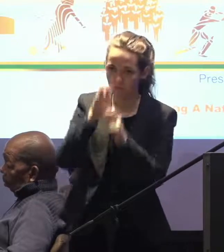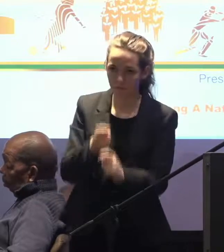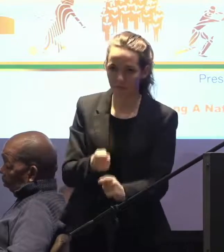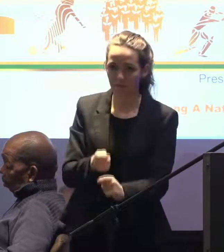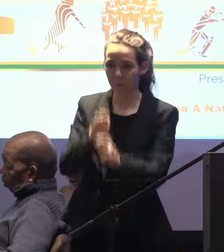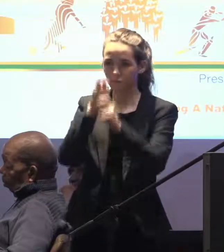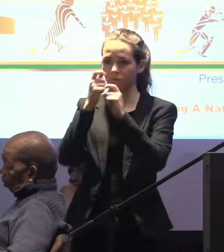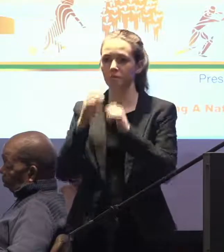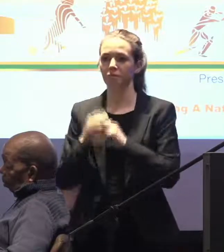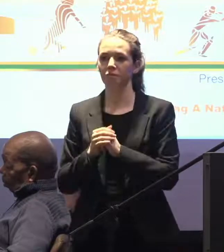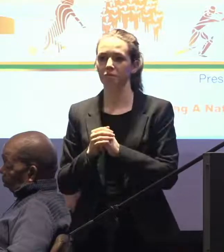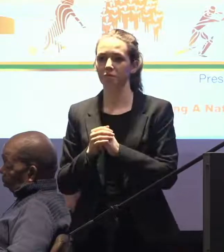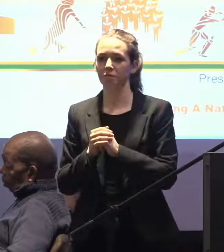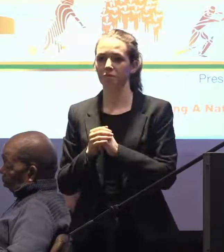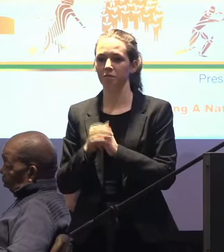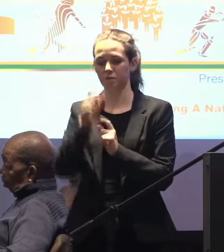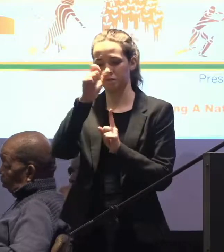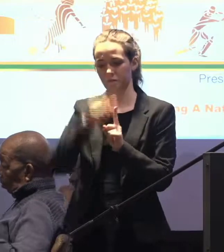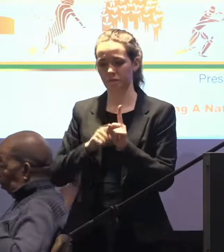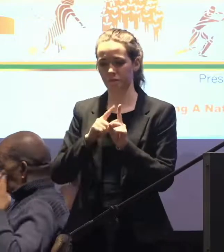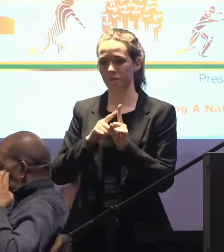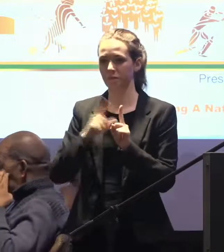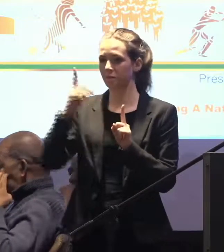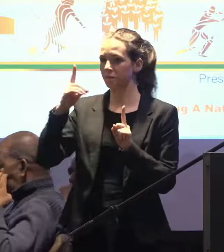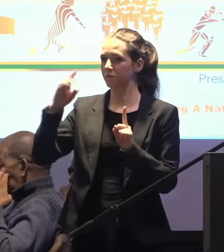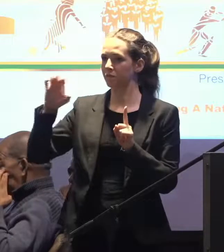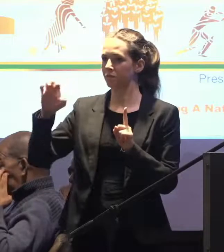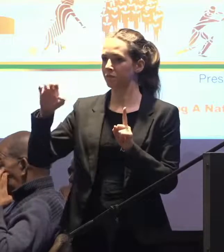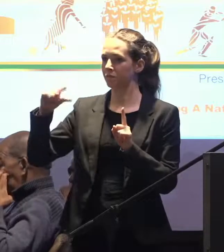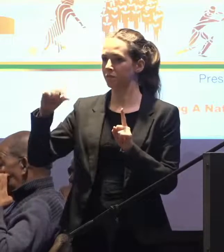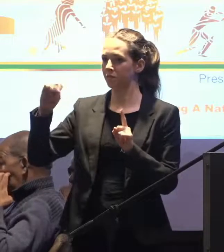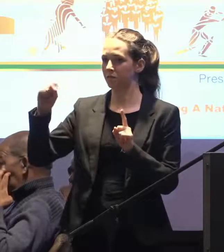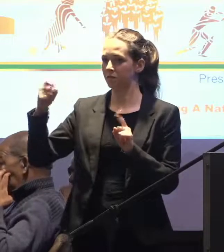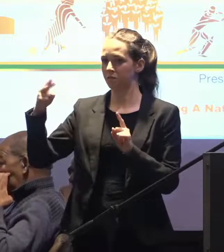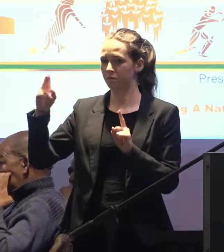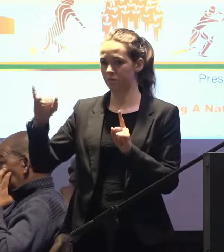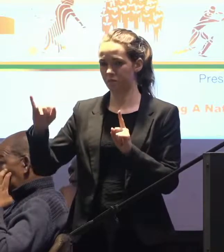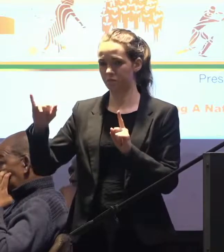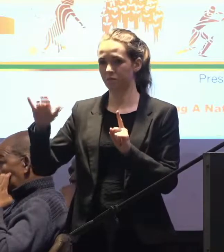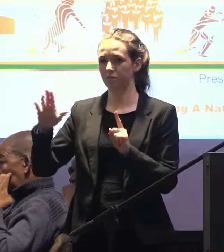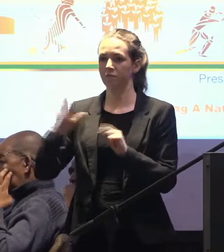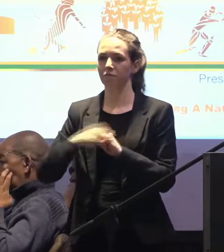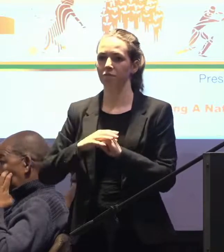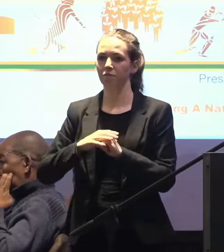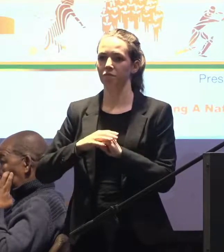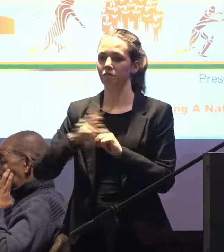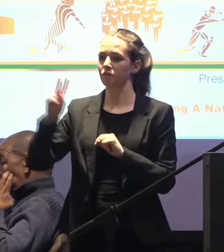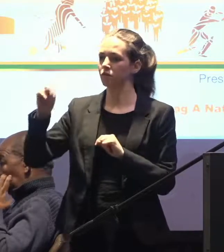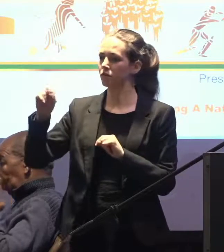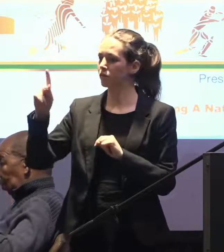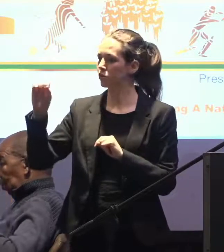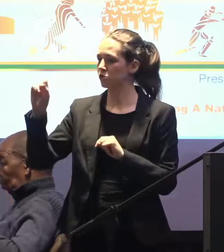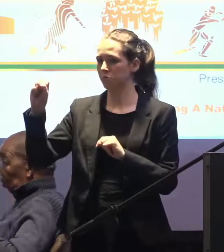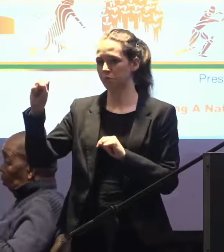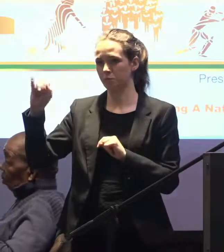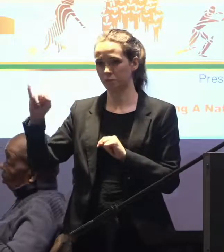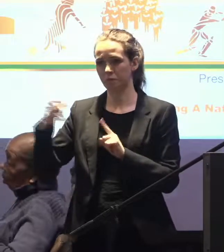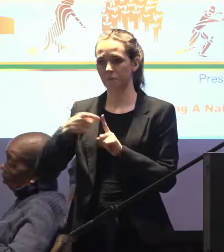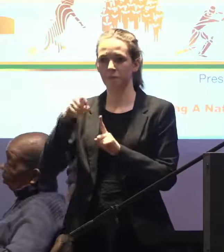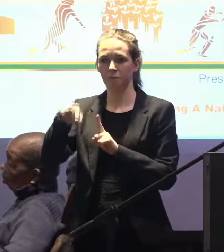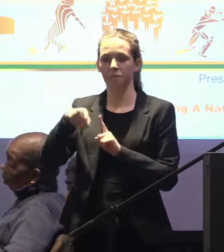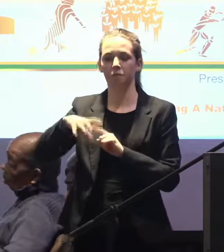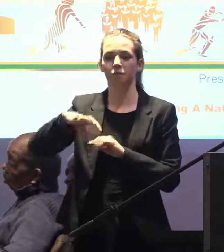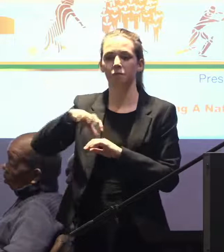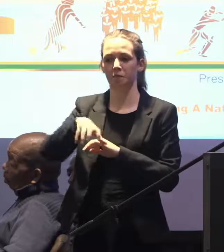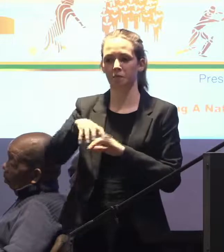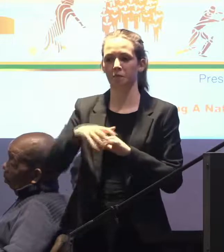to Dikhoshi, in my language, Inkosi, of this region.